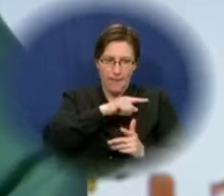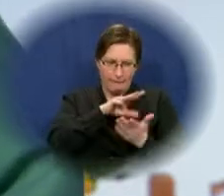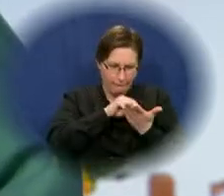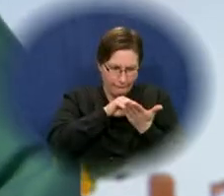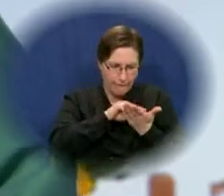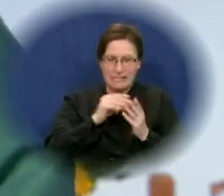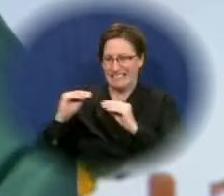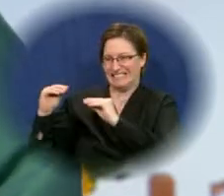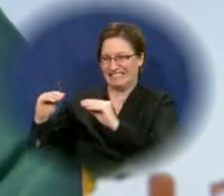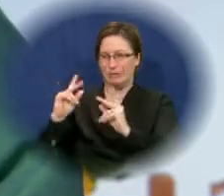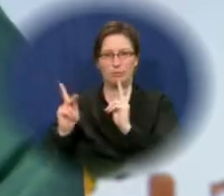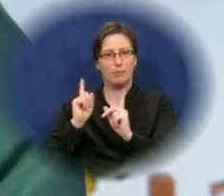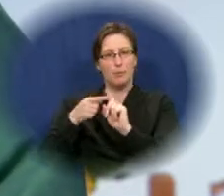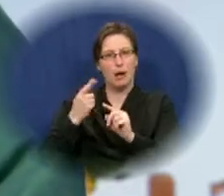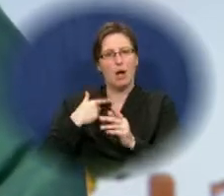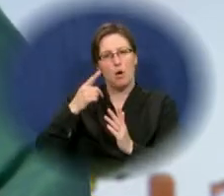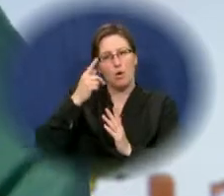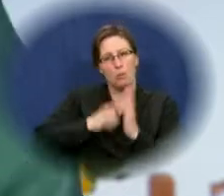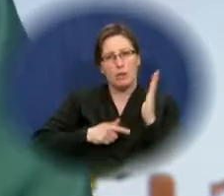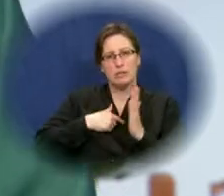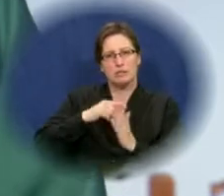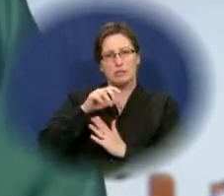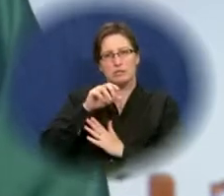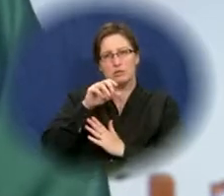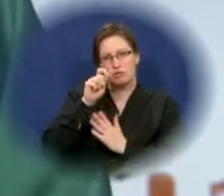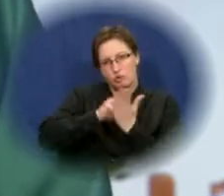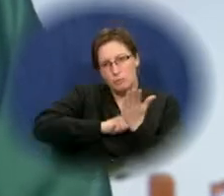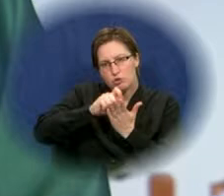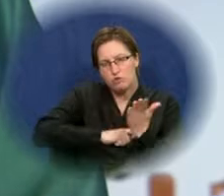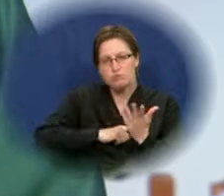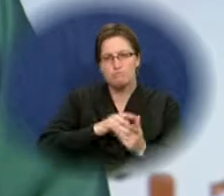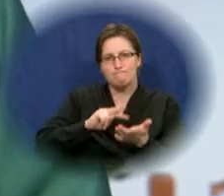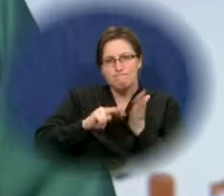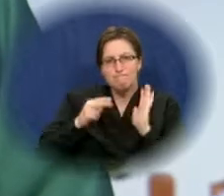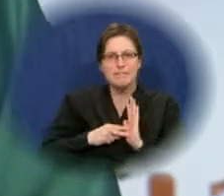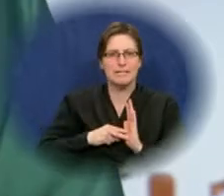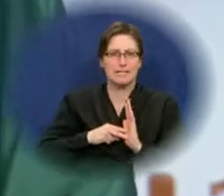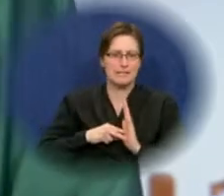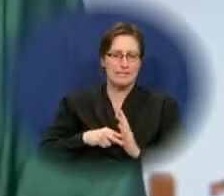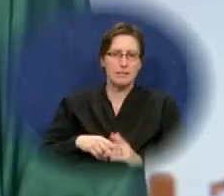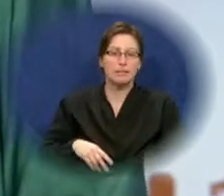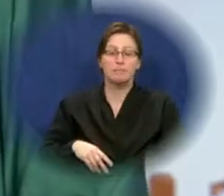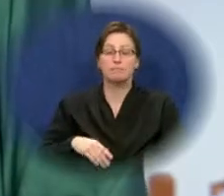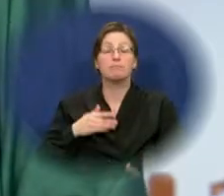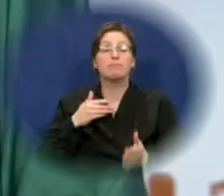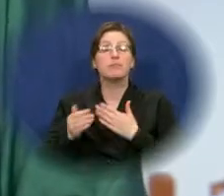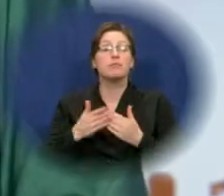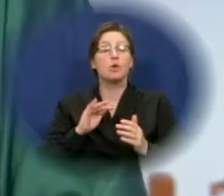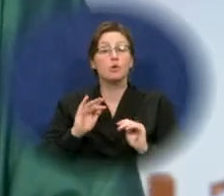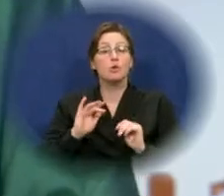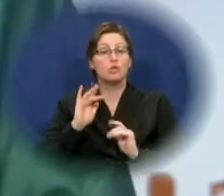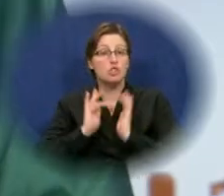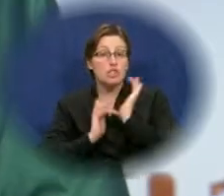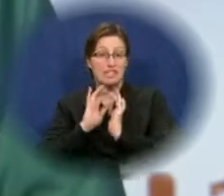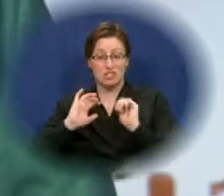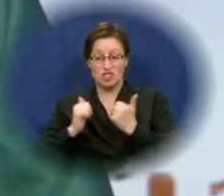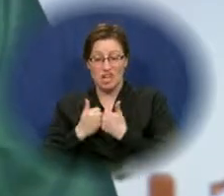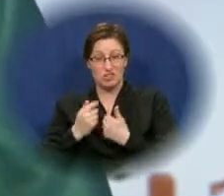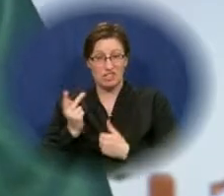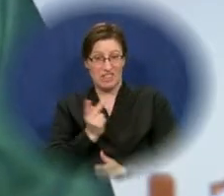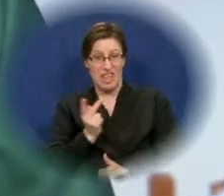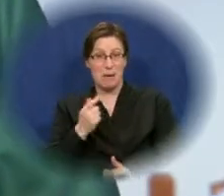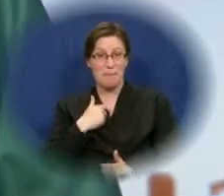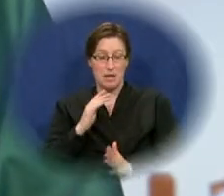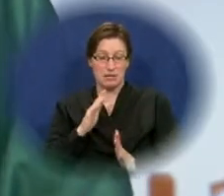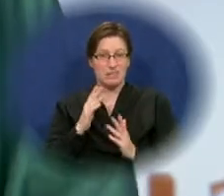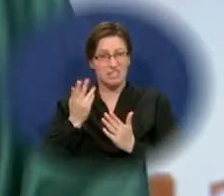was and to lead people in a greater understanding of liturgy. And even though Jesus challenges them and sometimes even calls them